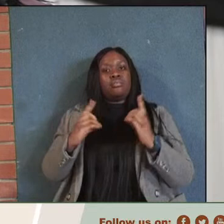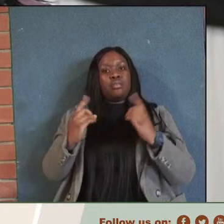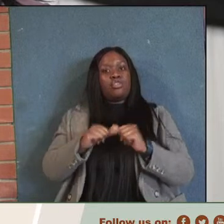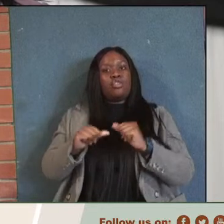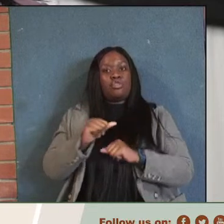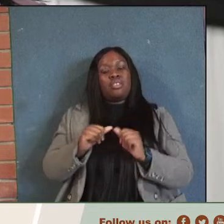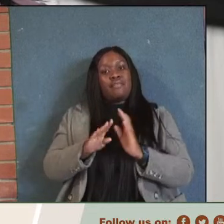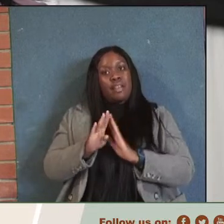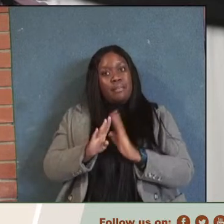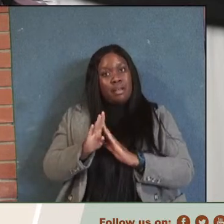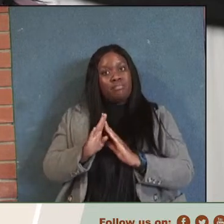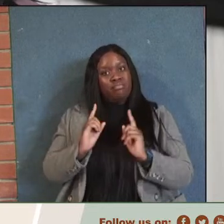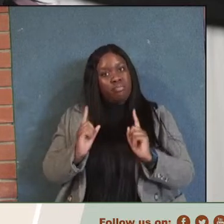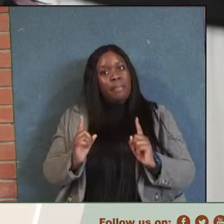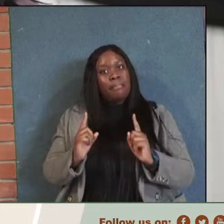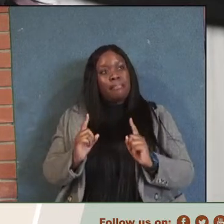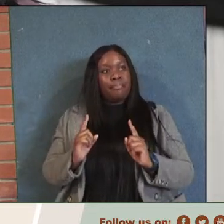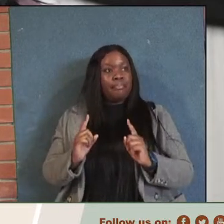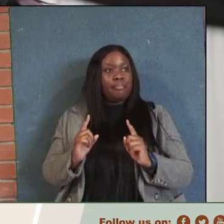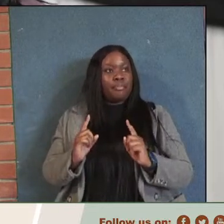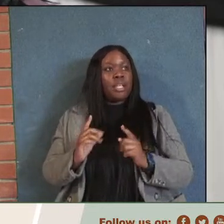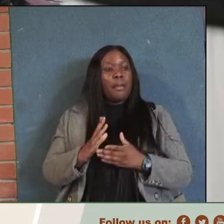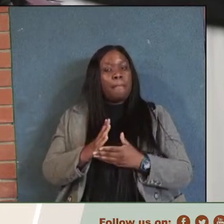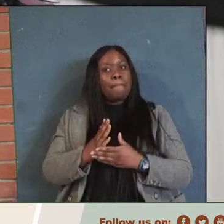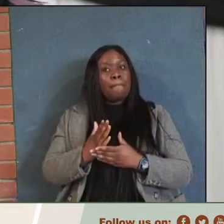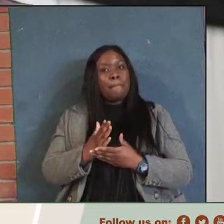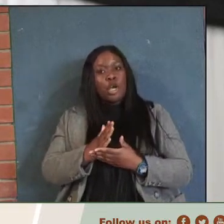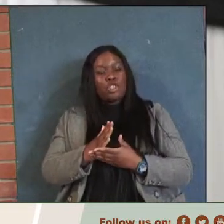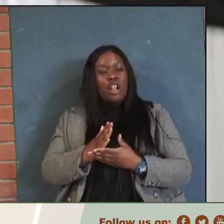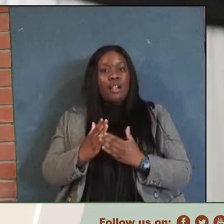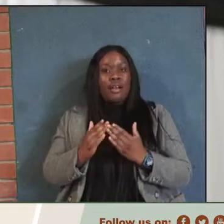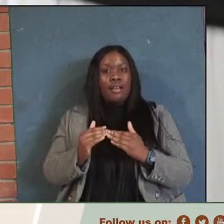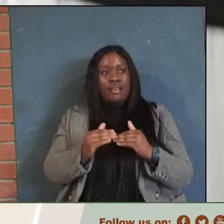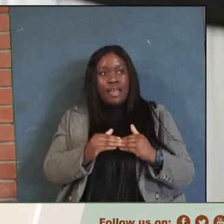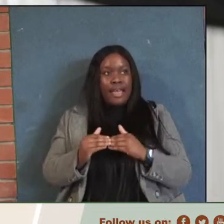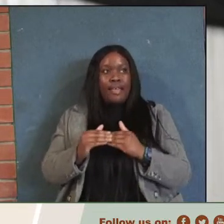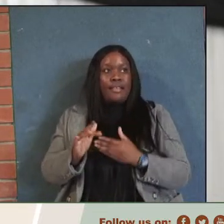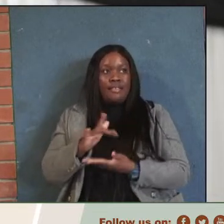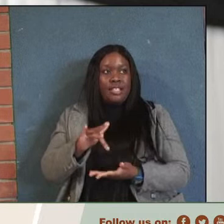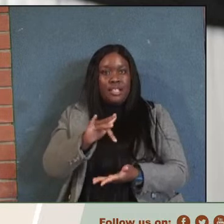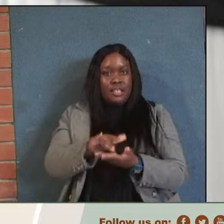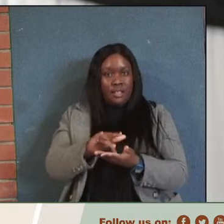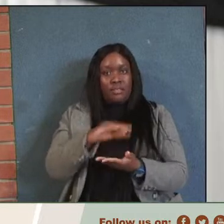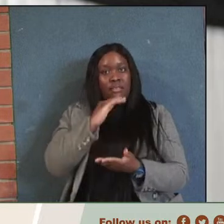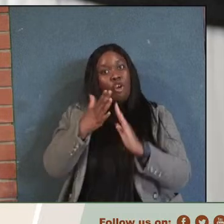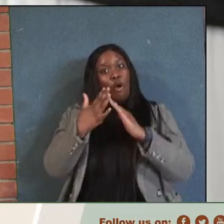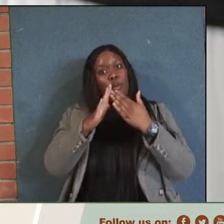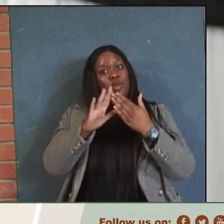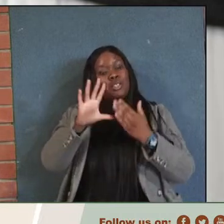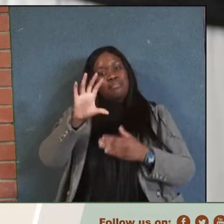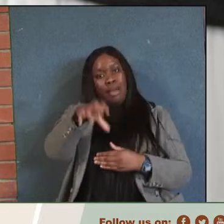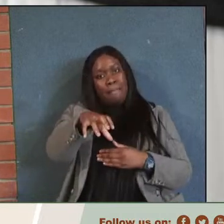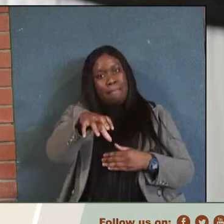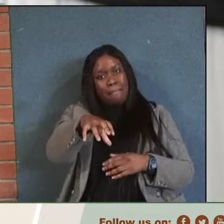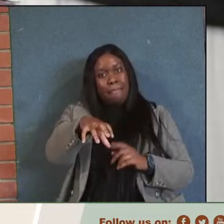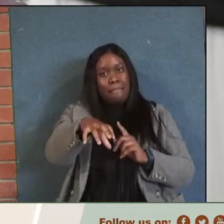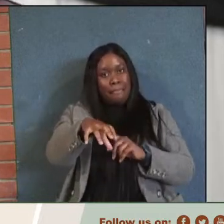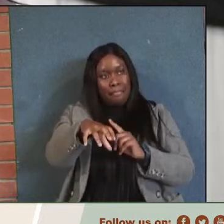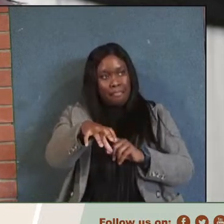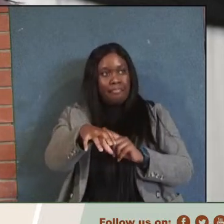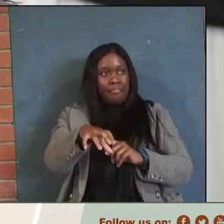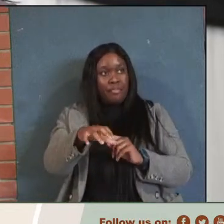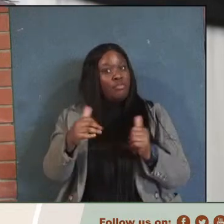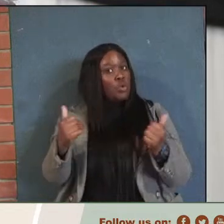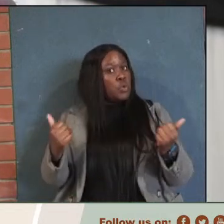to register partial care facilities, which is a community-based aftercare services, and that process is